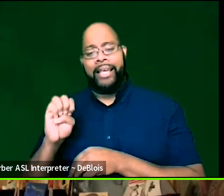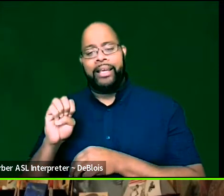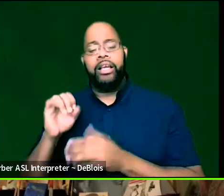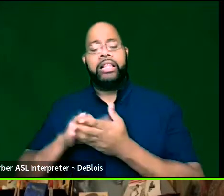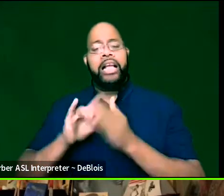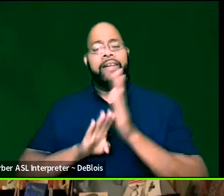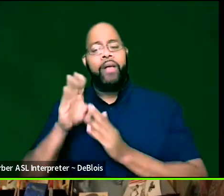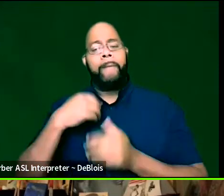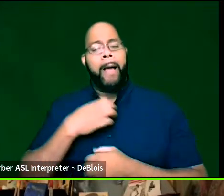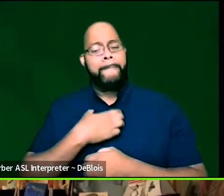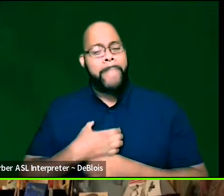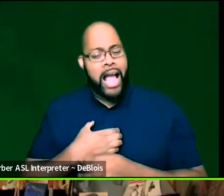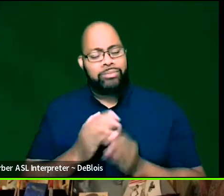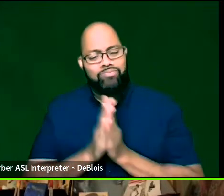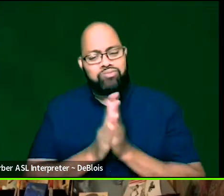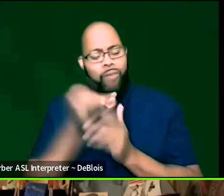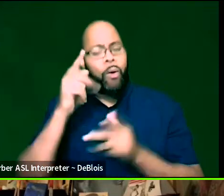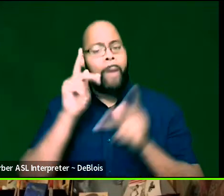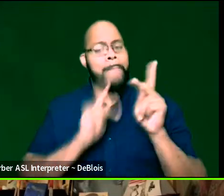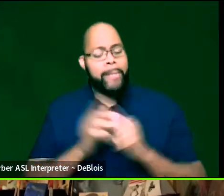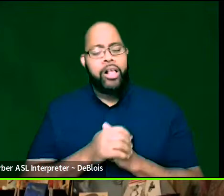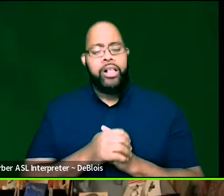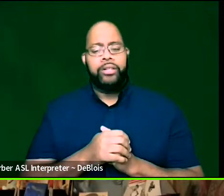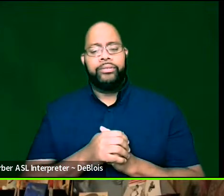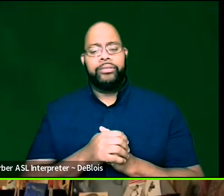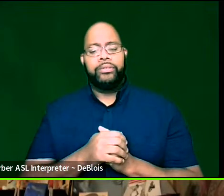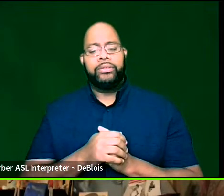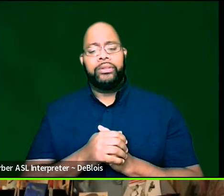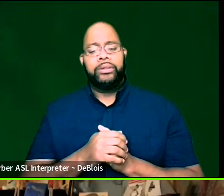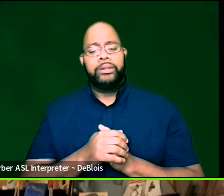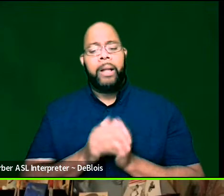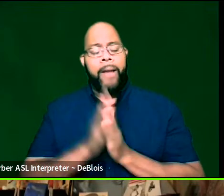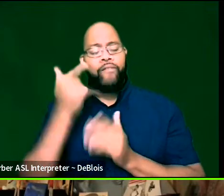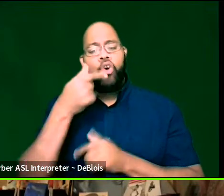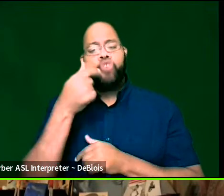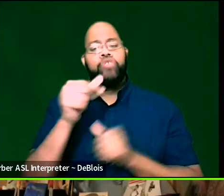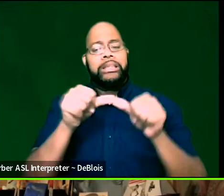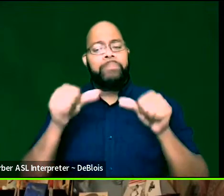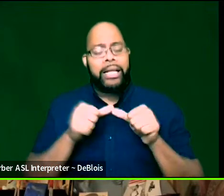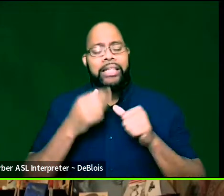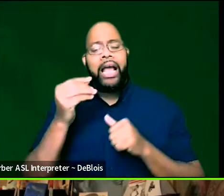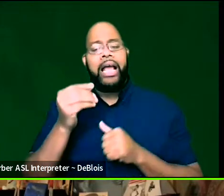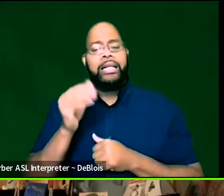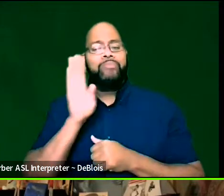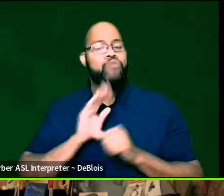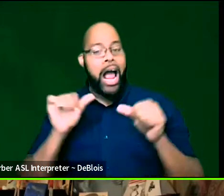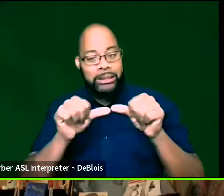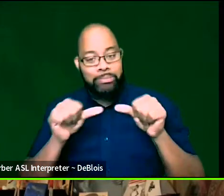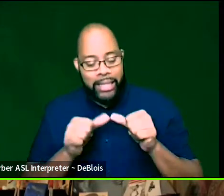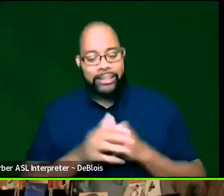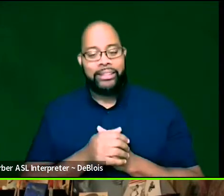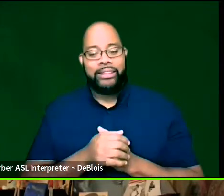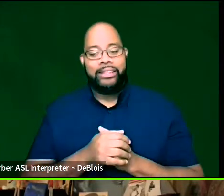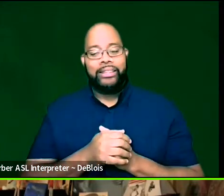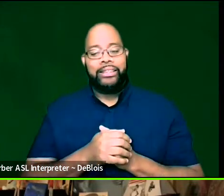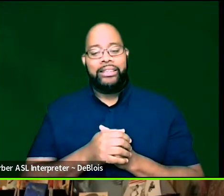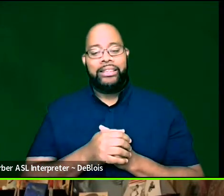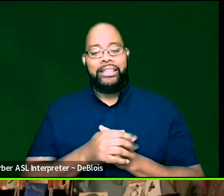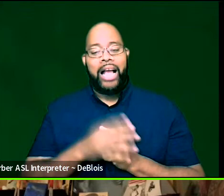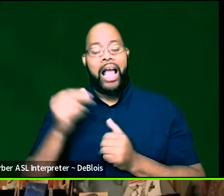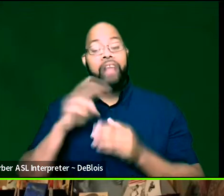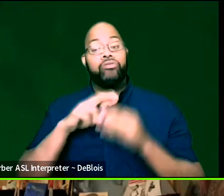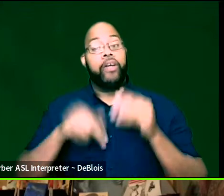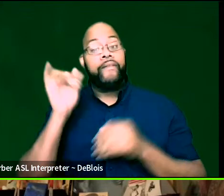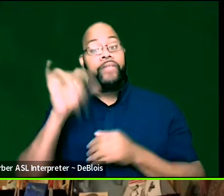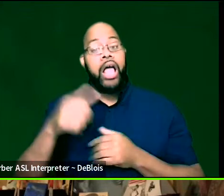developed a passion for people, passion for green spaces and brown spaces. And as a